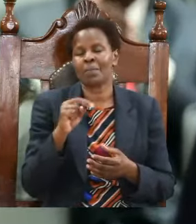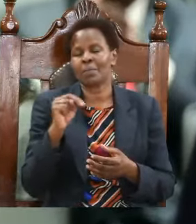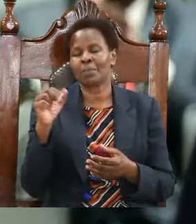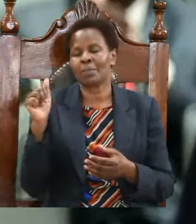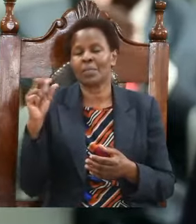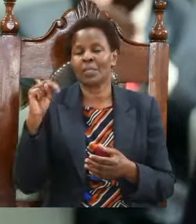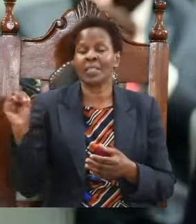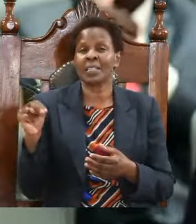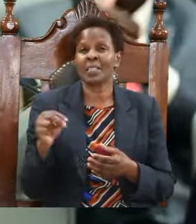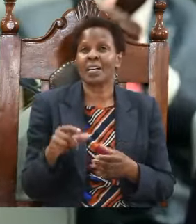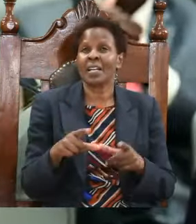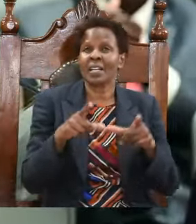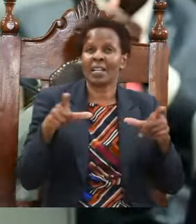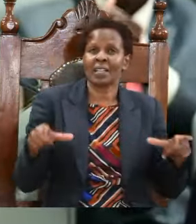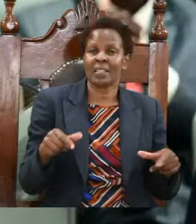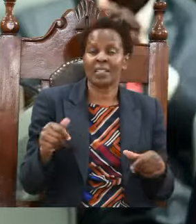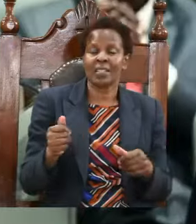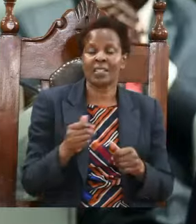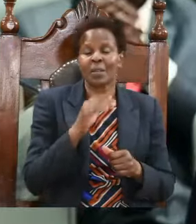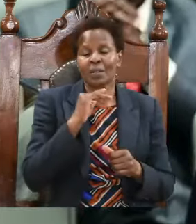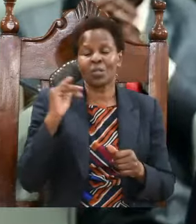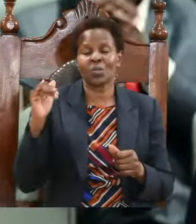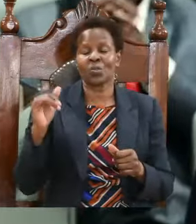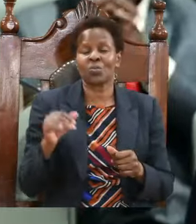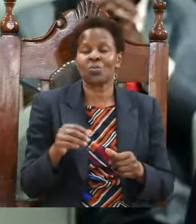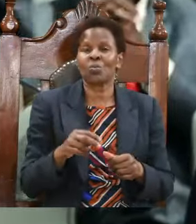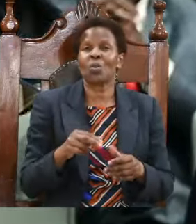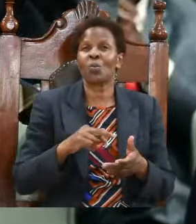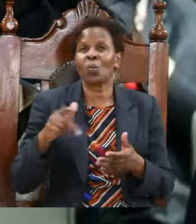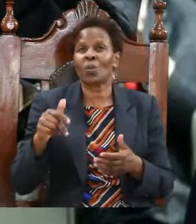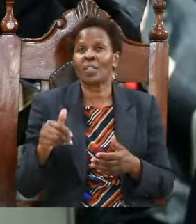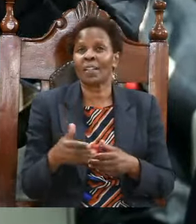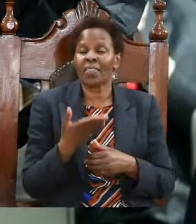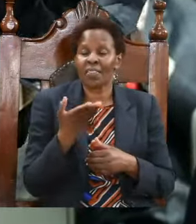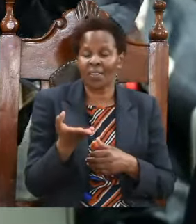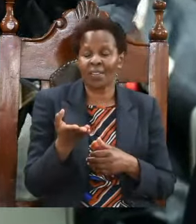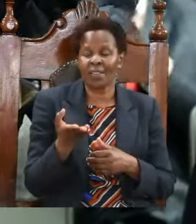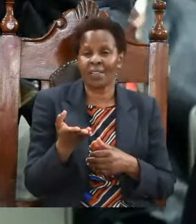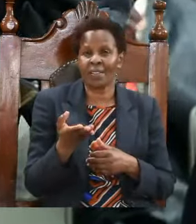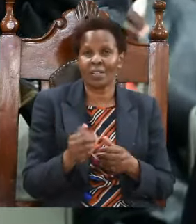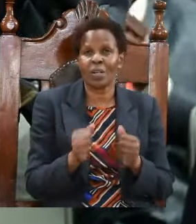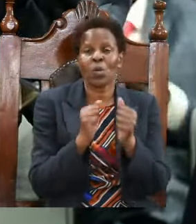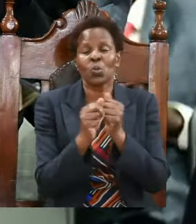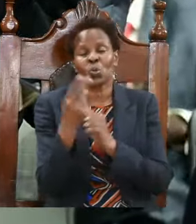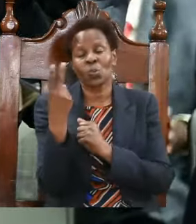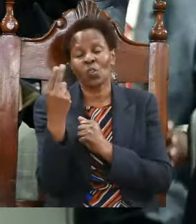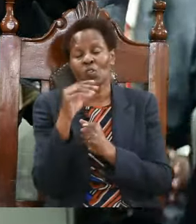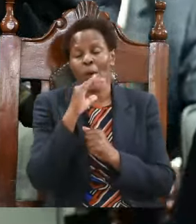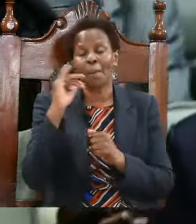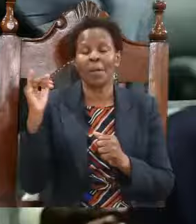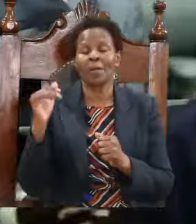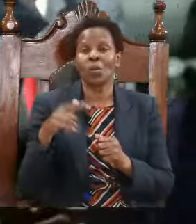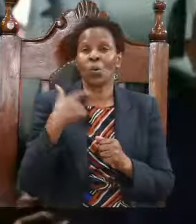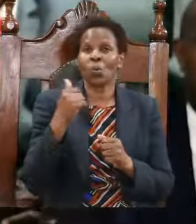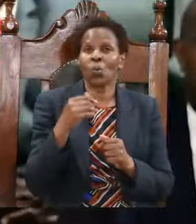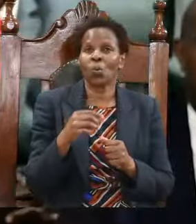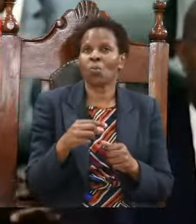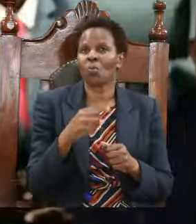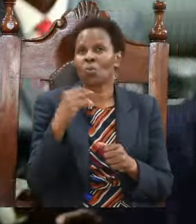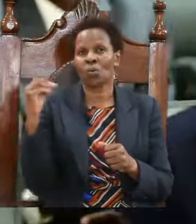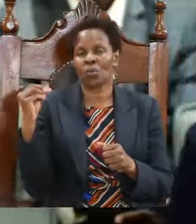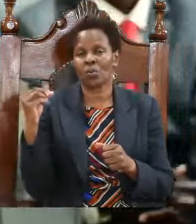man went there. And they were 12 men, 12 who went